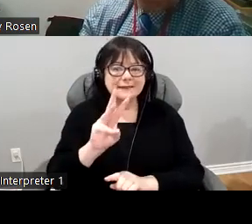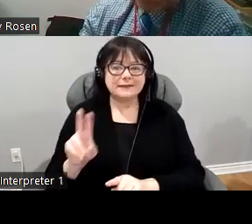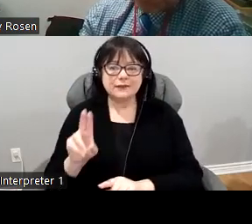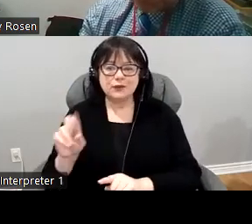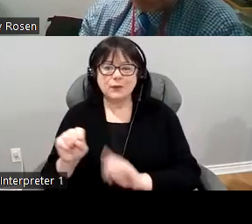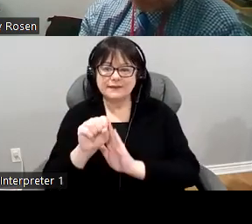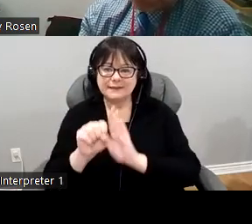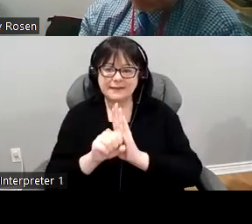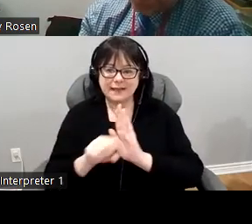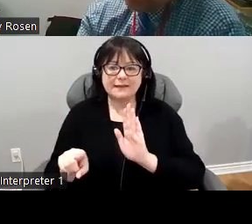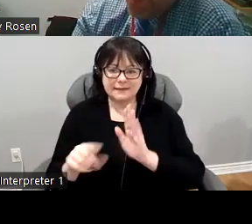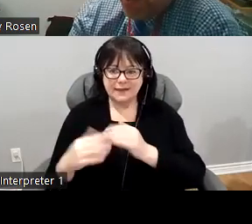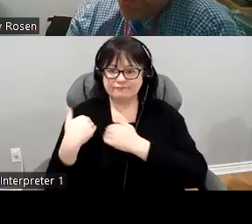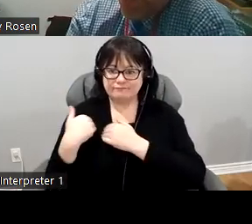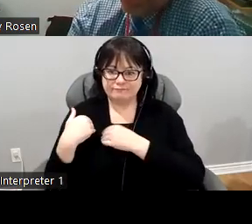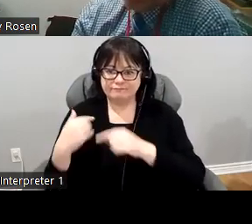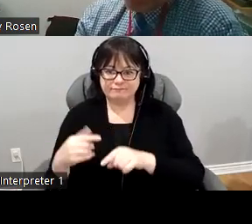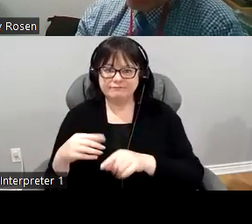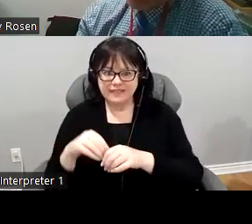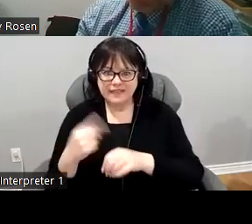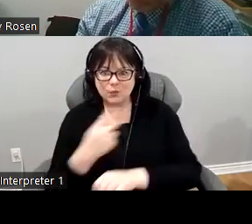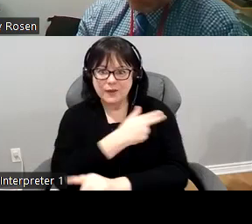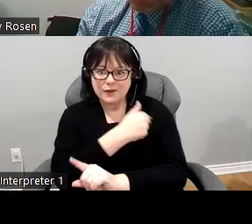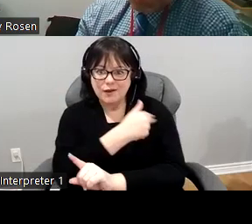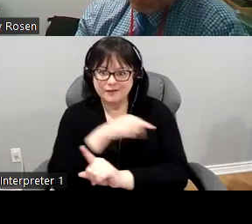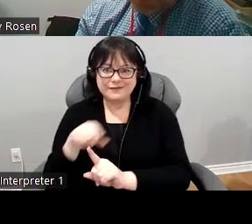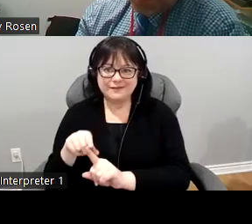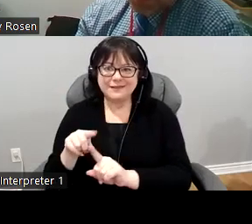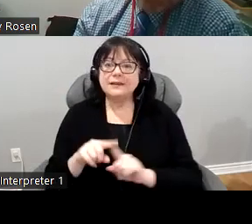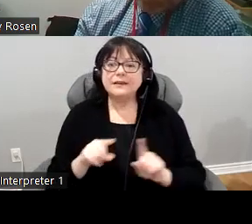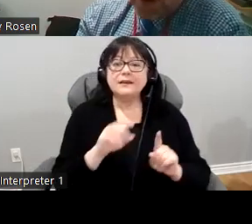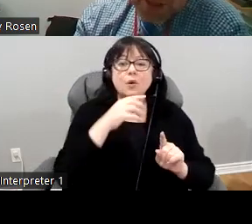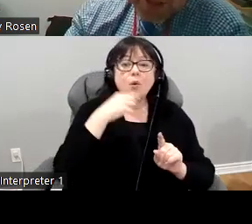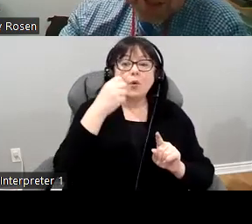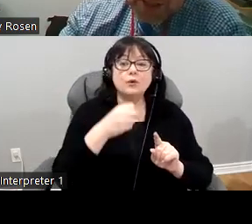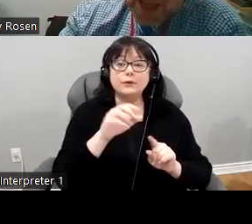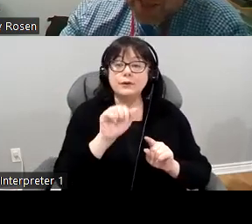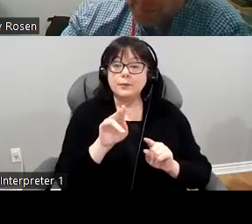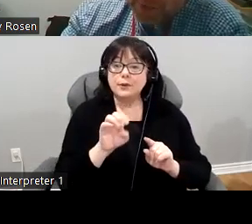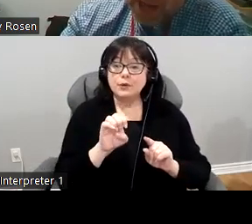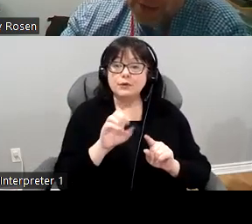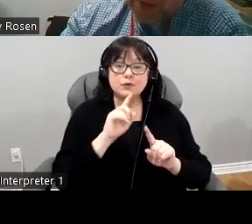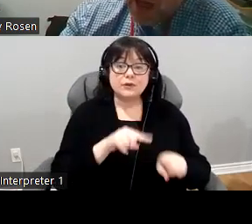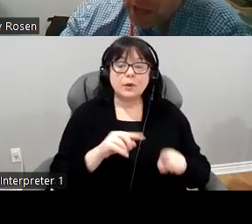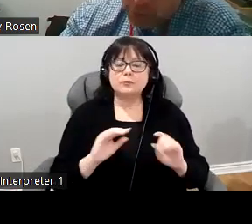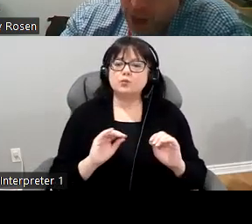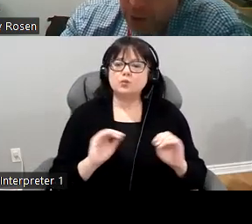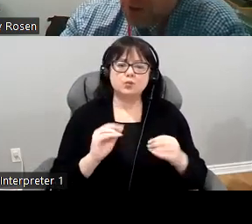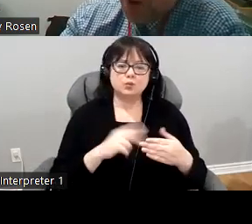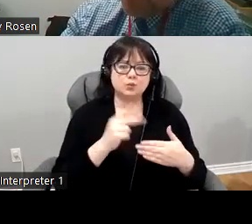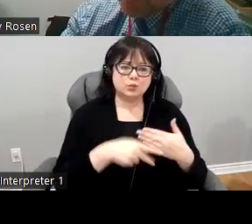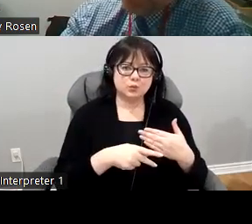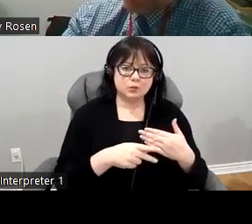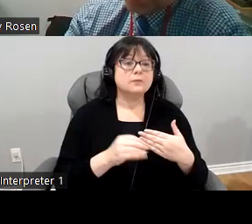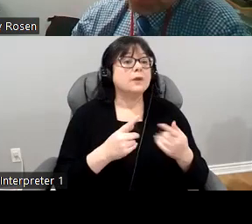hospital. But they provided no elder abuse response. And so with our assistance, they applied to the